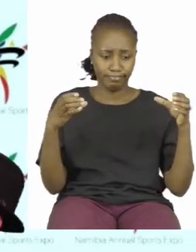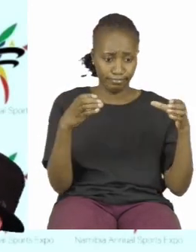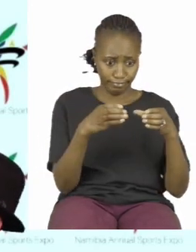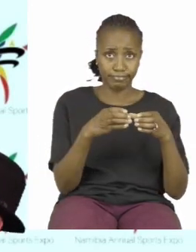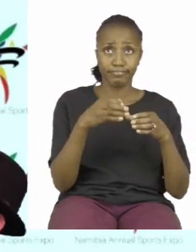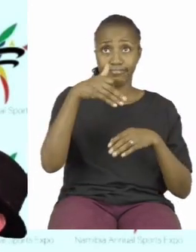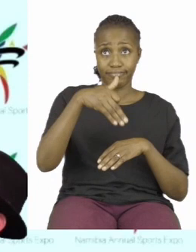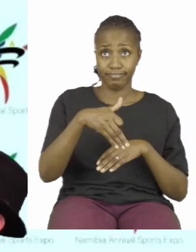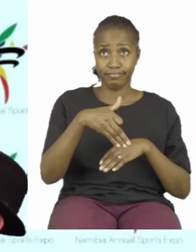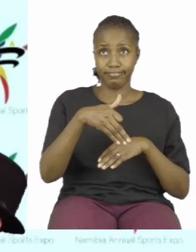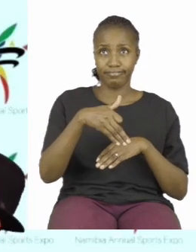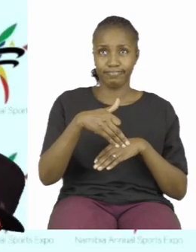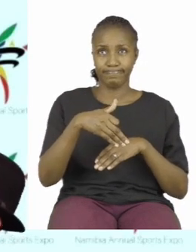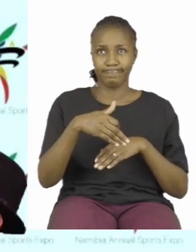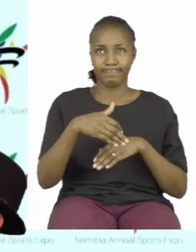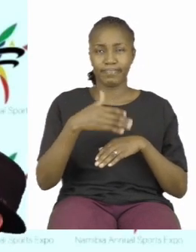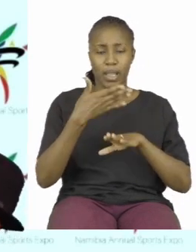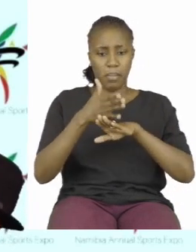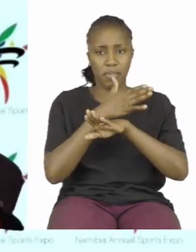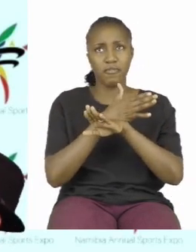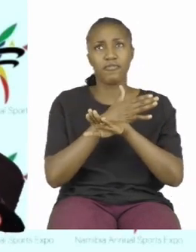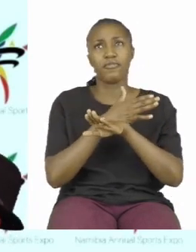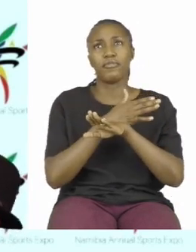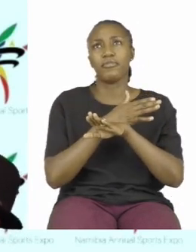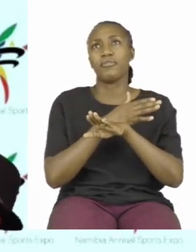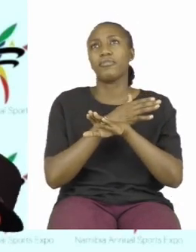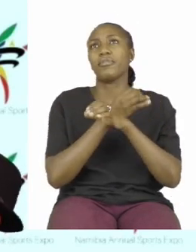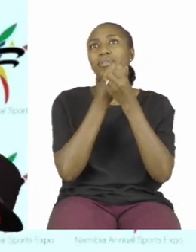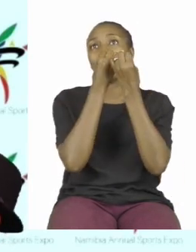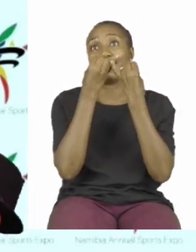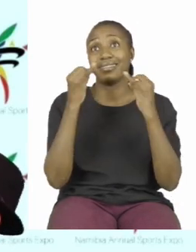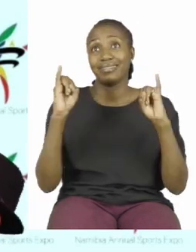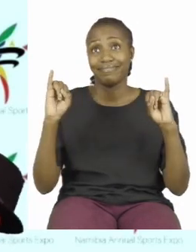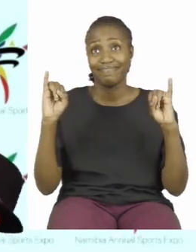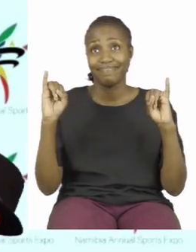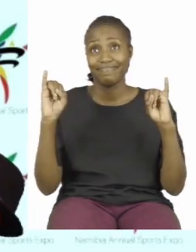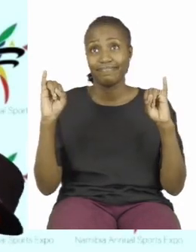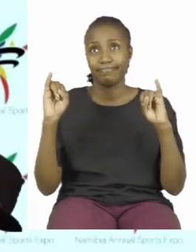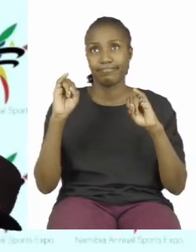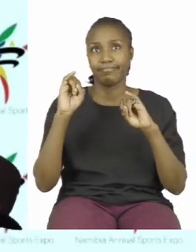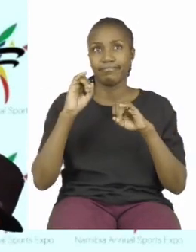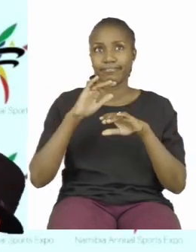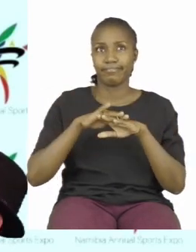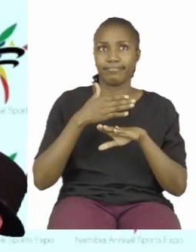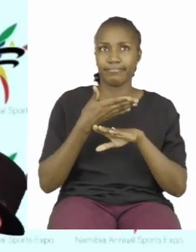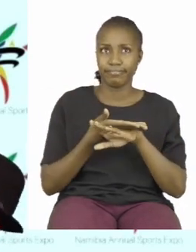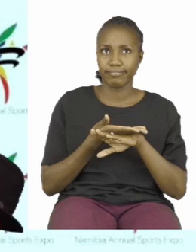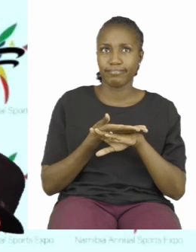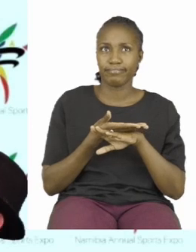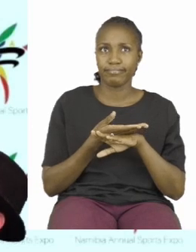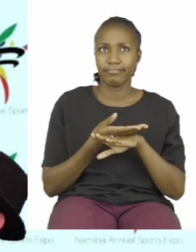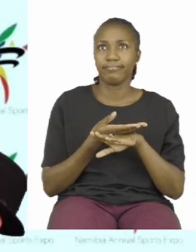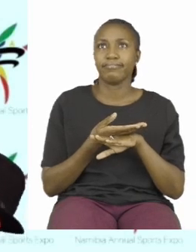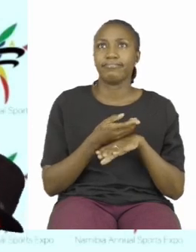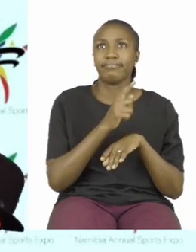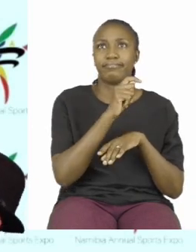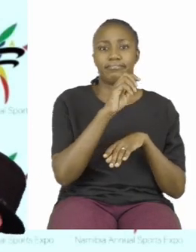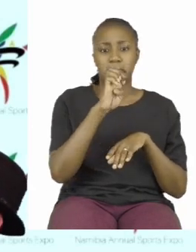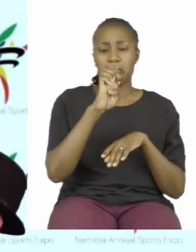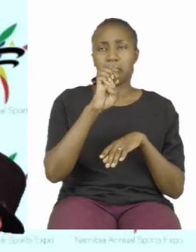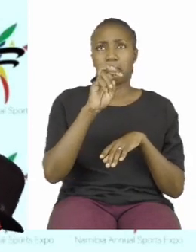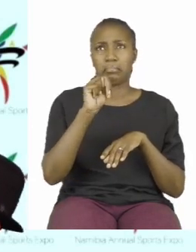has been there since pre-independence. Okay. So we have the likes of Tenshin Kan, Goju Ryu, Goju